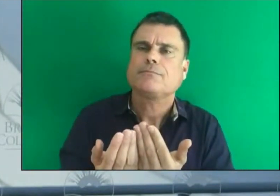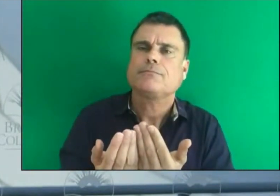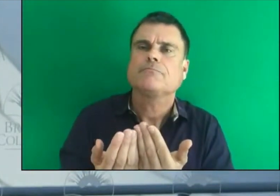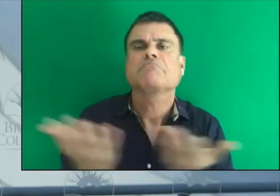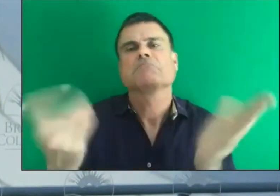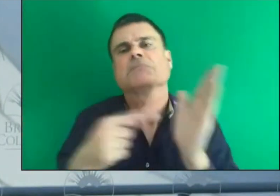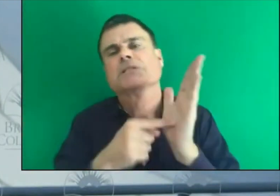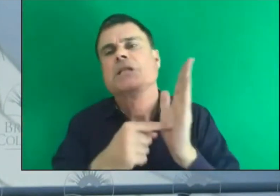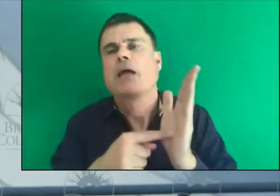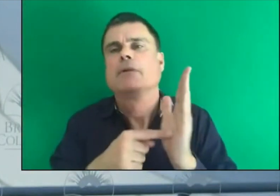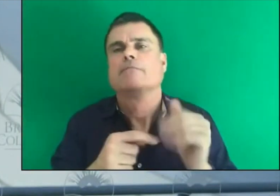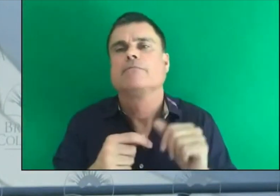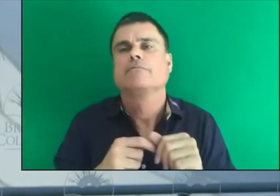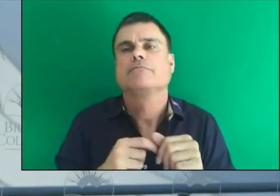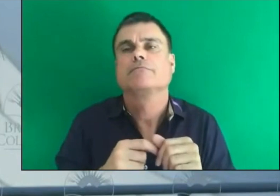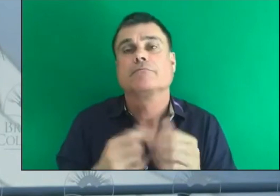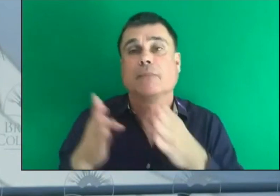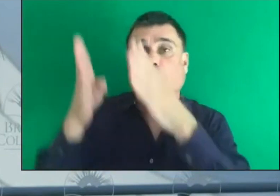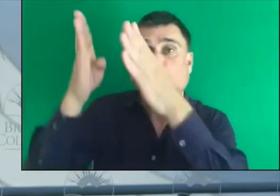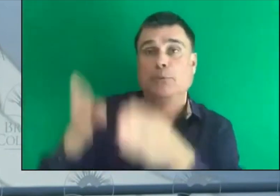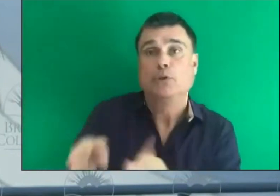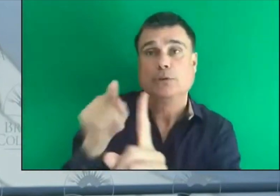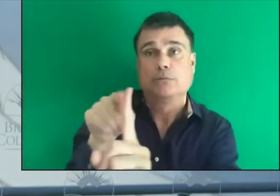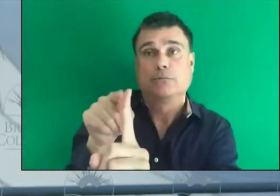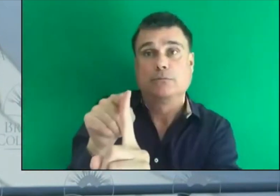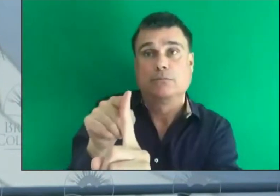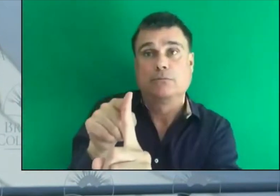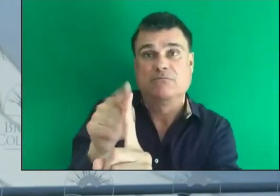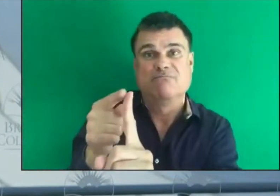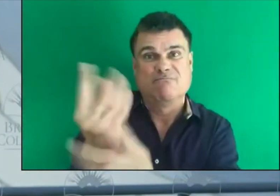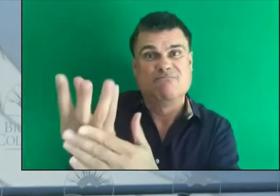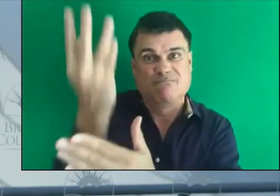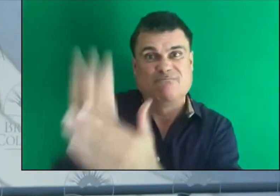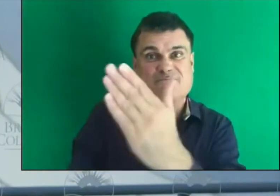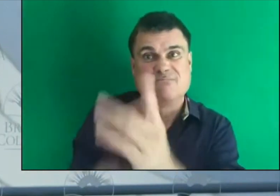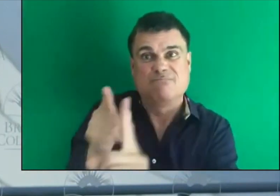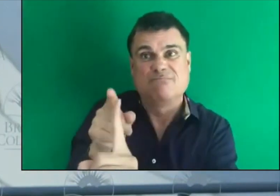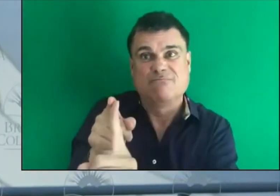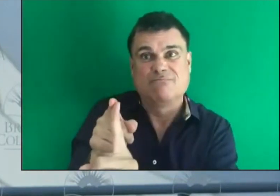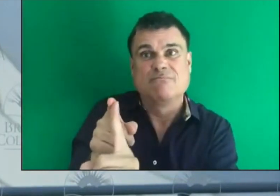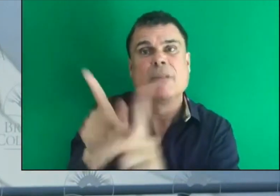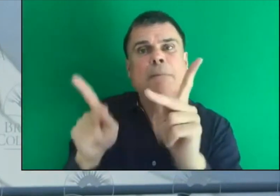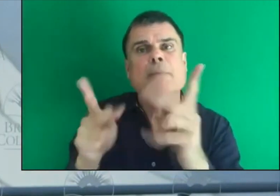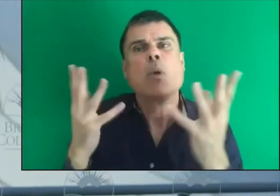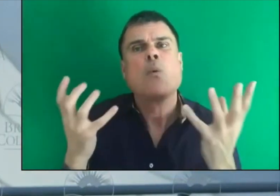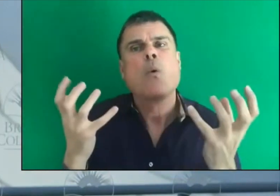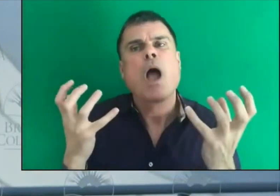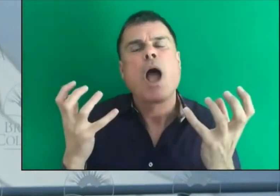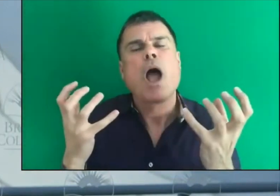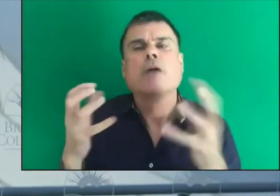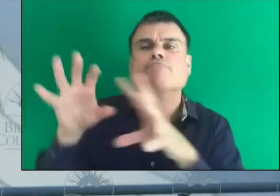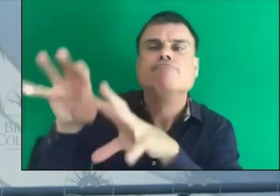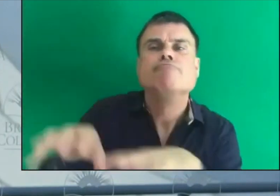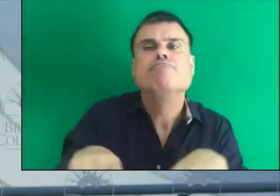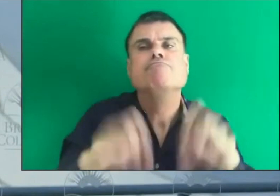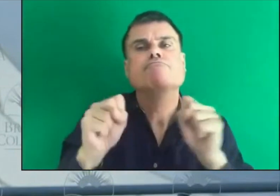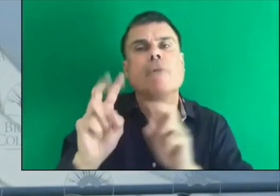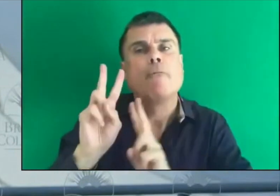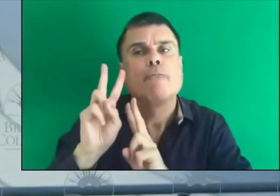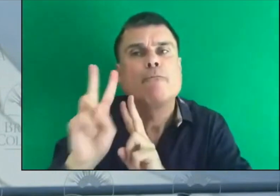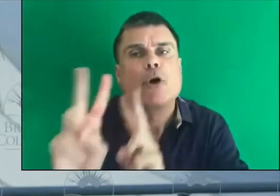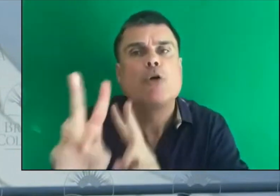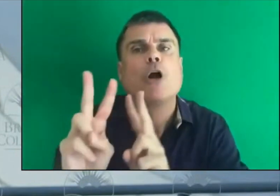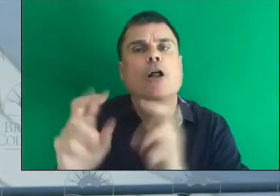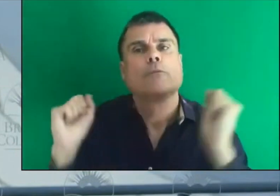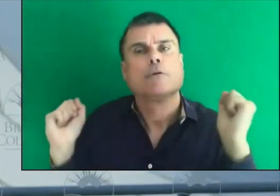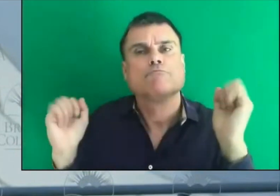better influencers, better teachers. We can all lead. We can lead in our household. We can lead in our communities. We can lead in multiple languages. We can